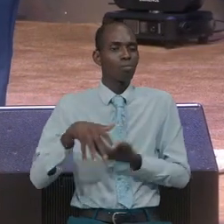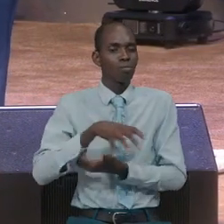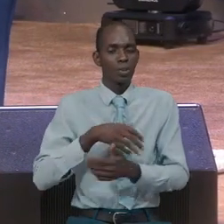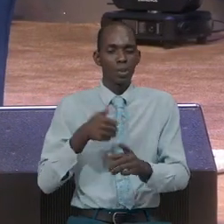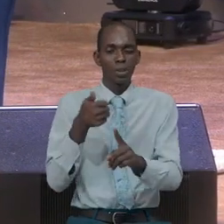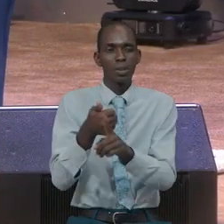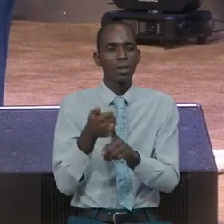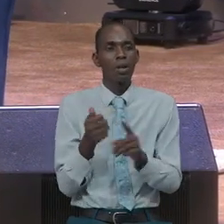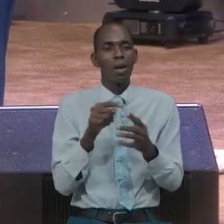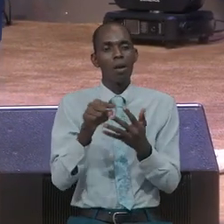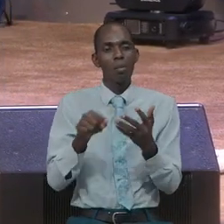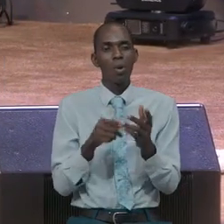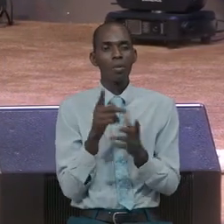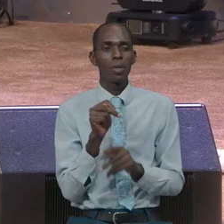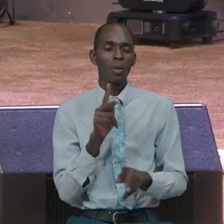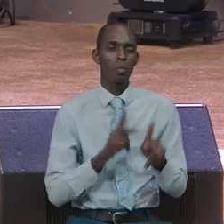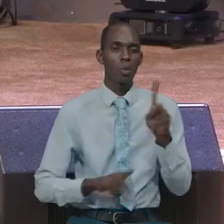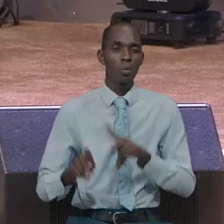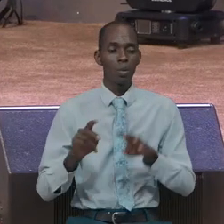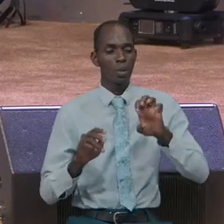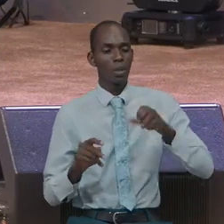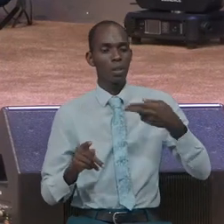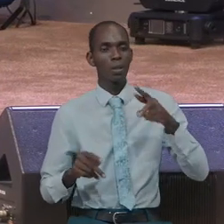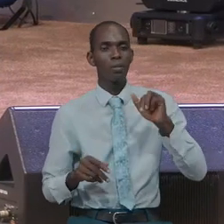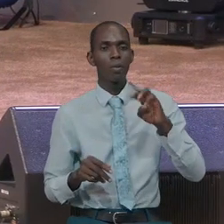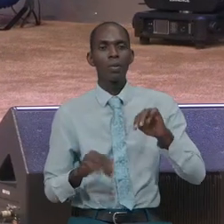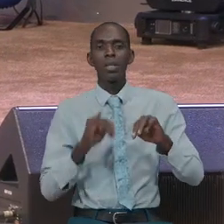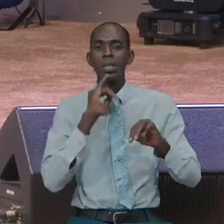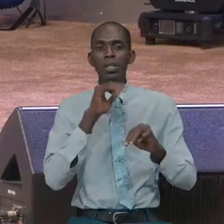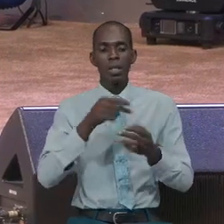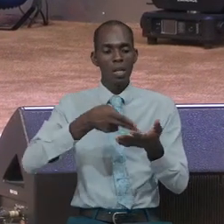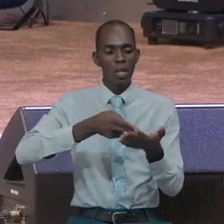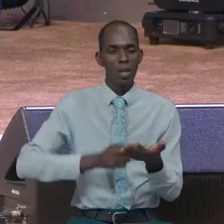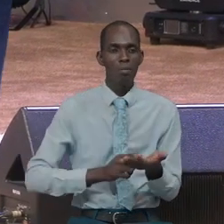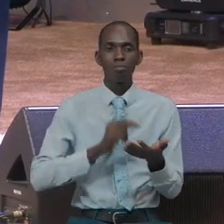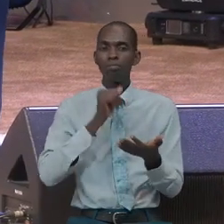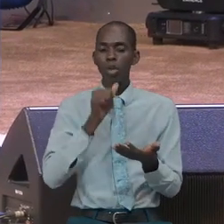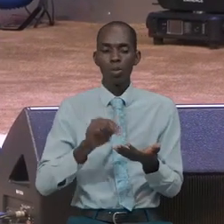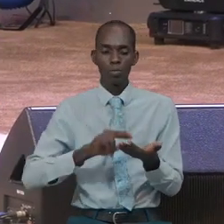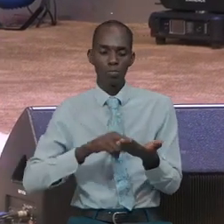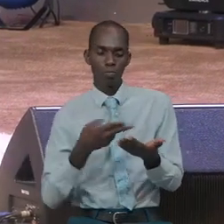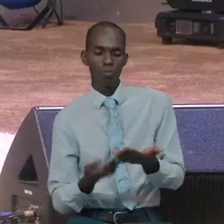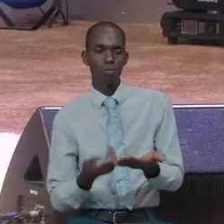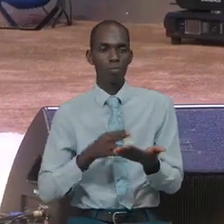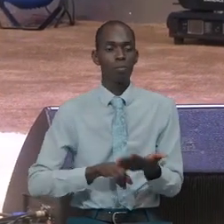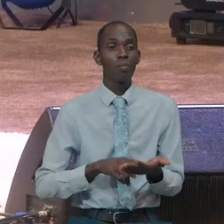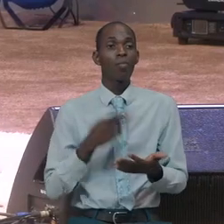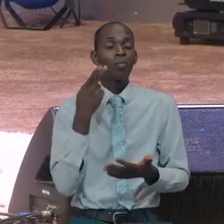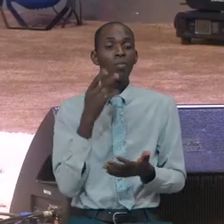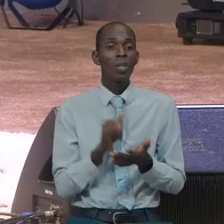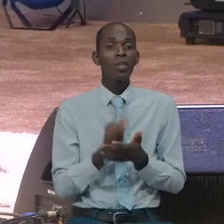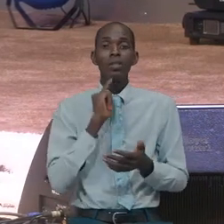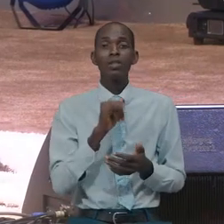himself among the people. Ephraim is a cake not turned. It's not only the kingdom of